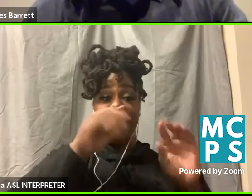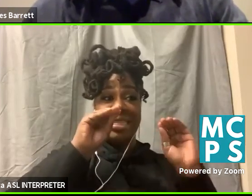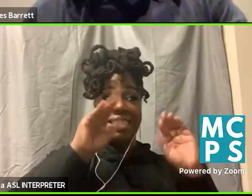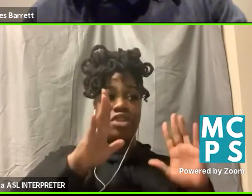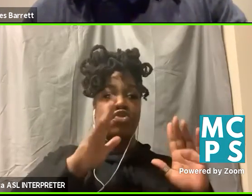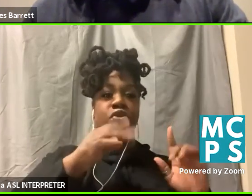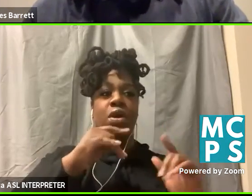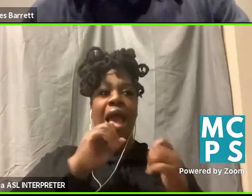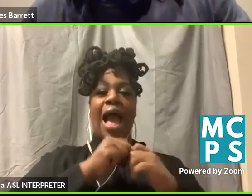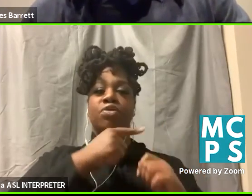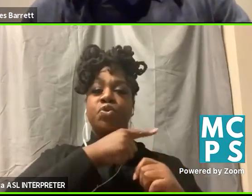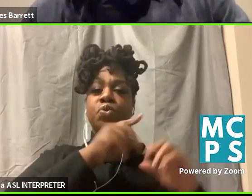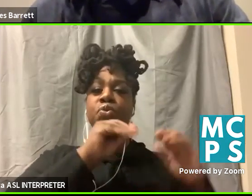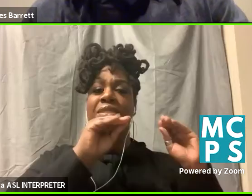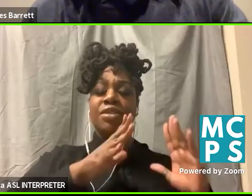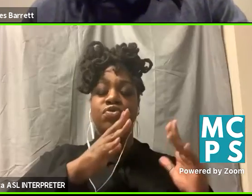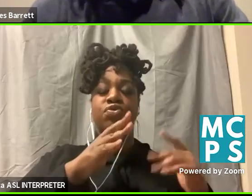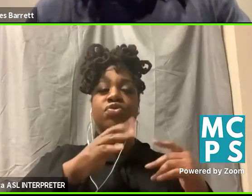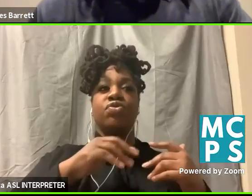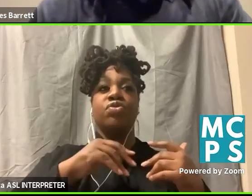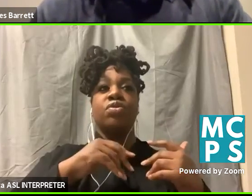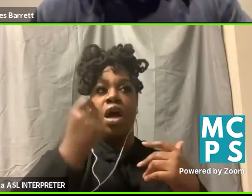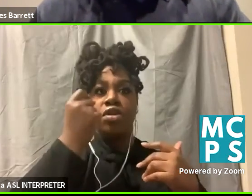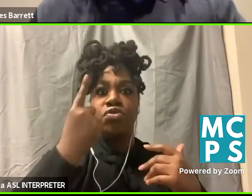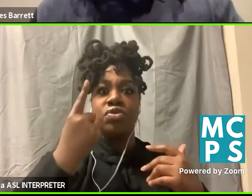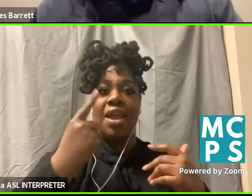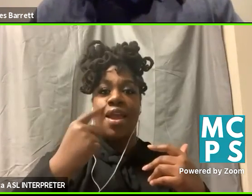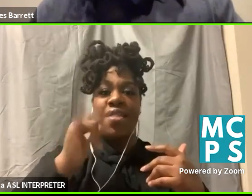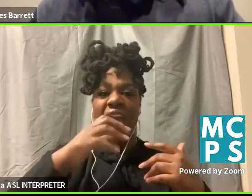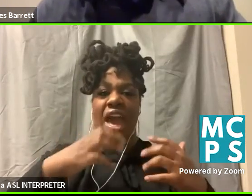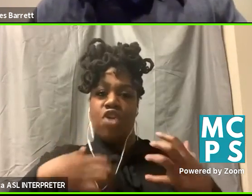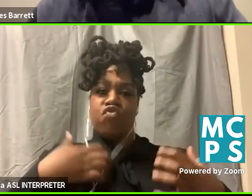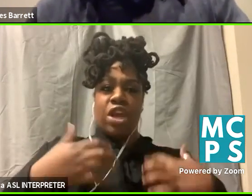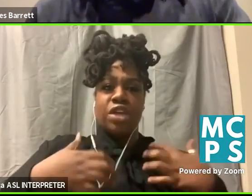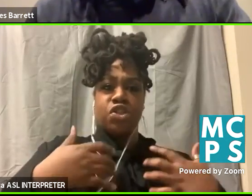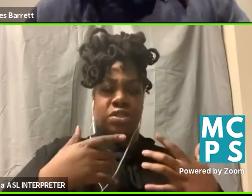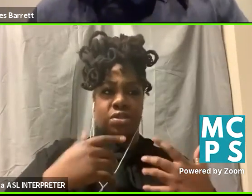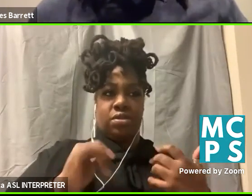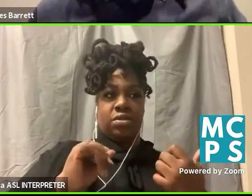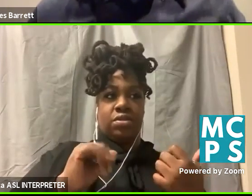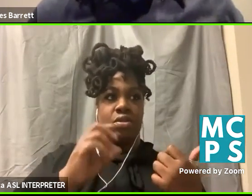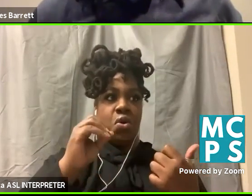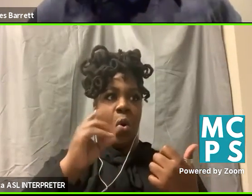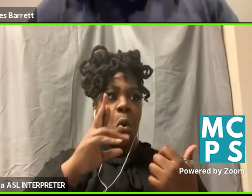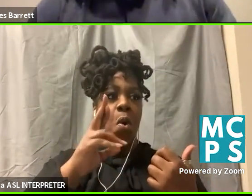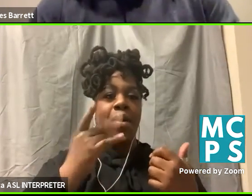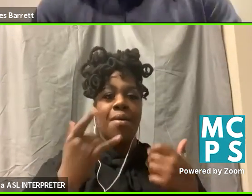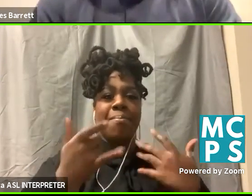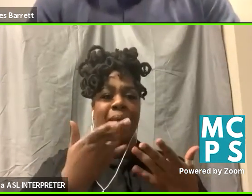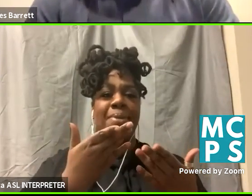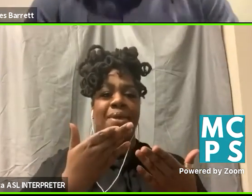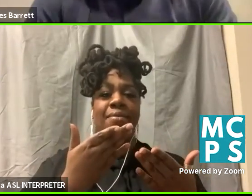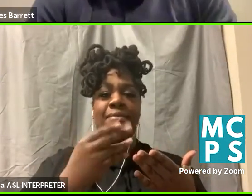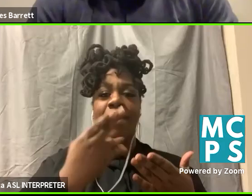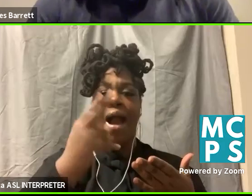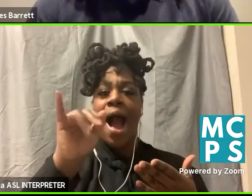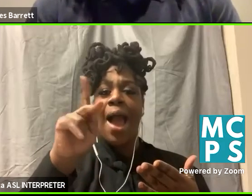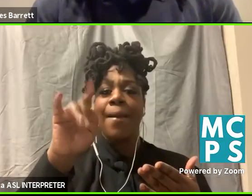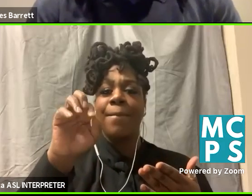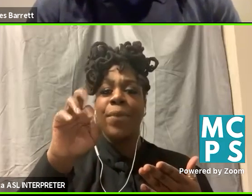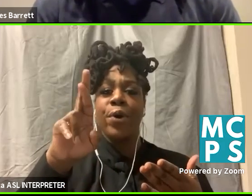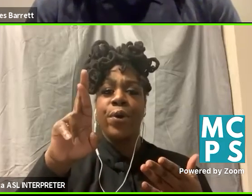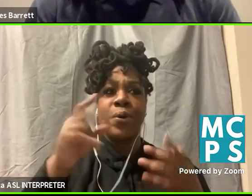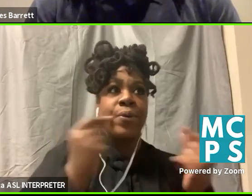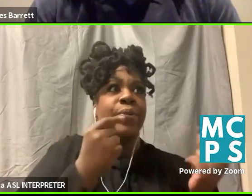hyperactivity, the agitation that looks like a child who is, you know, hyperactive and has ADHD could also be signs